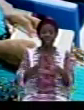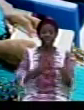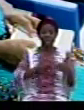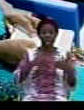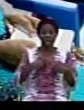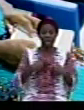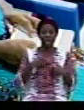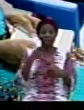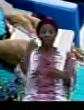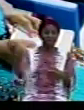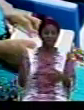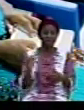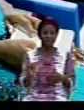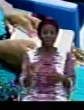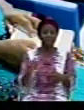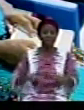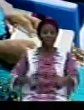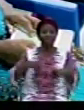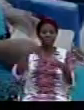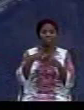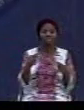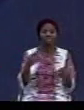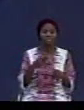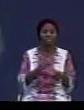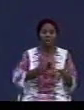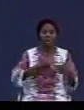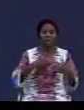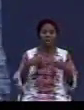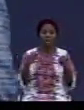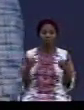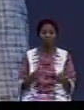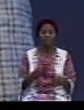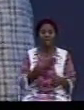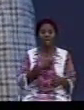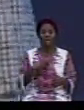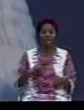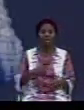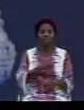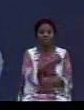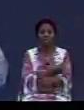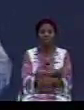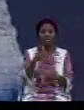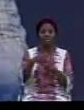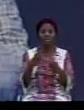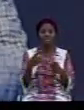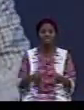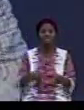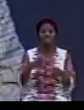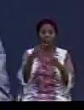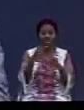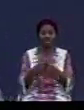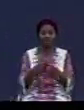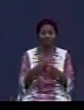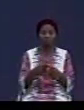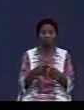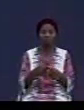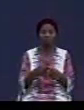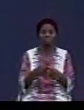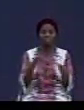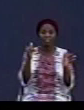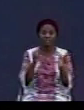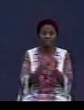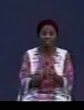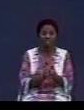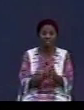the name. I have strength and authority in the name, such as I have.